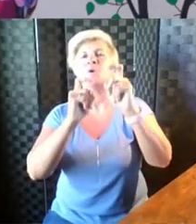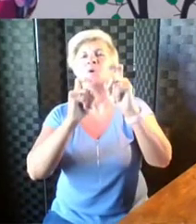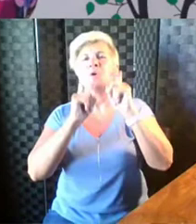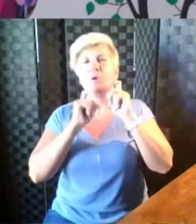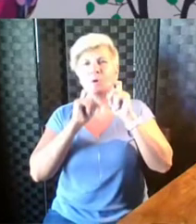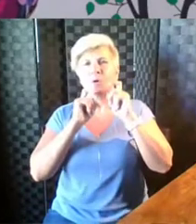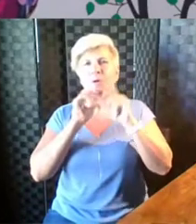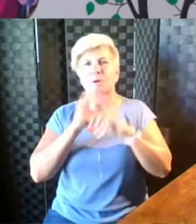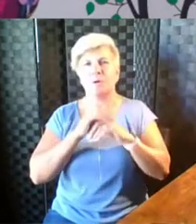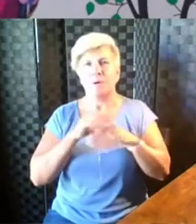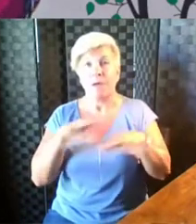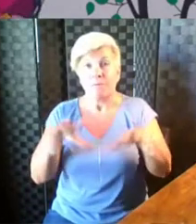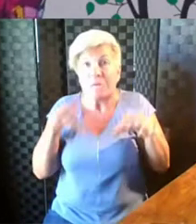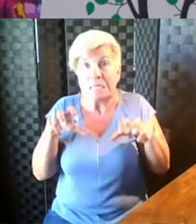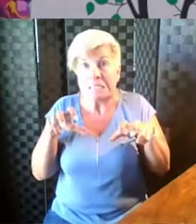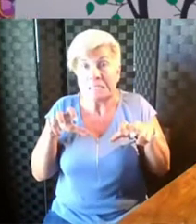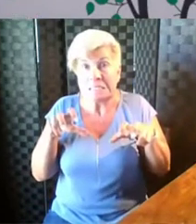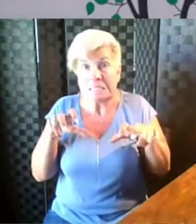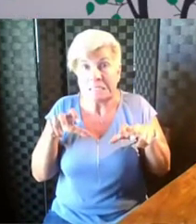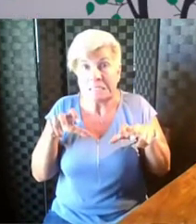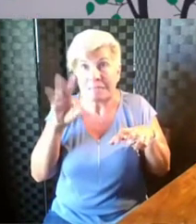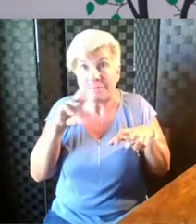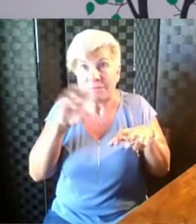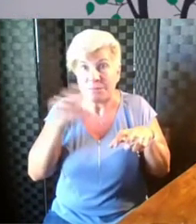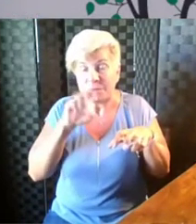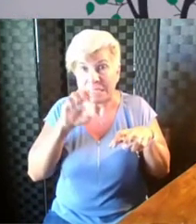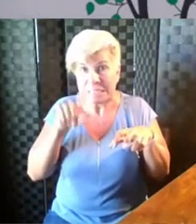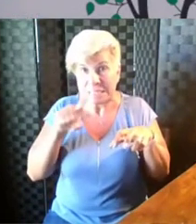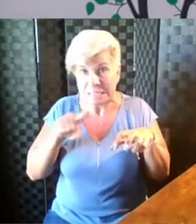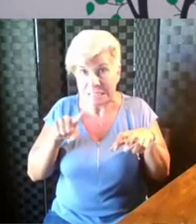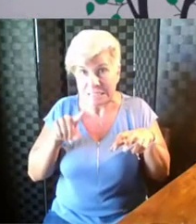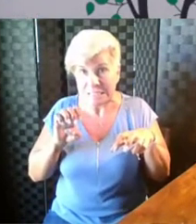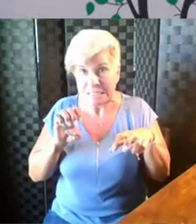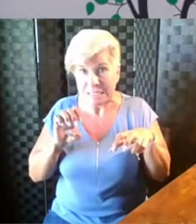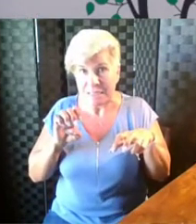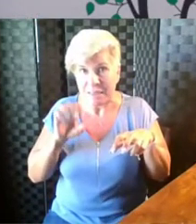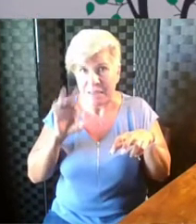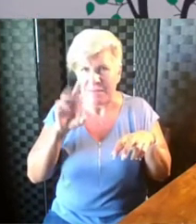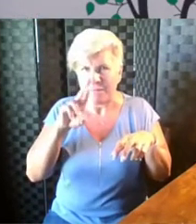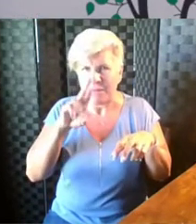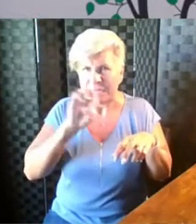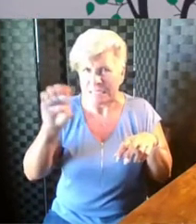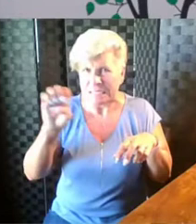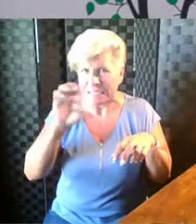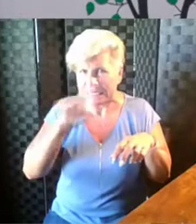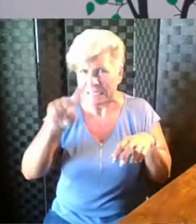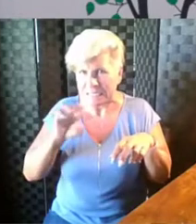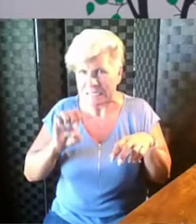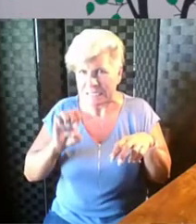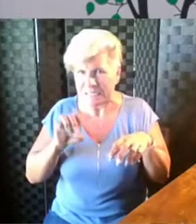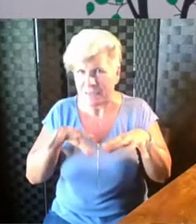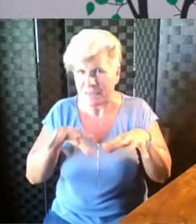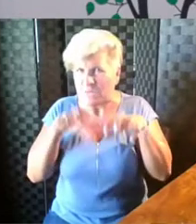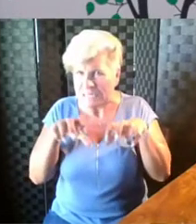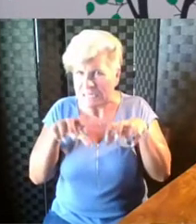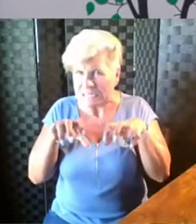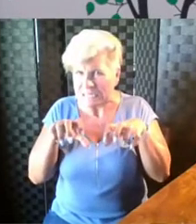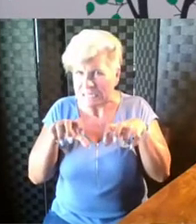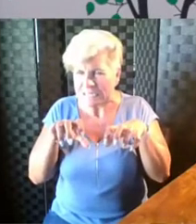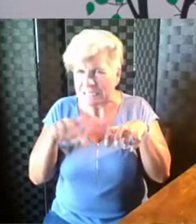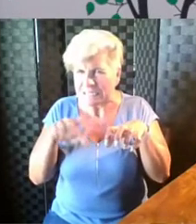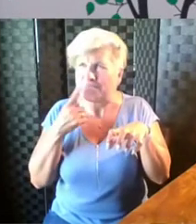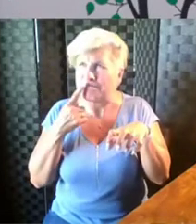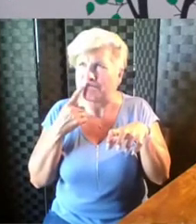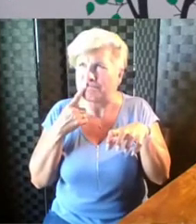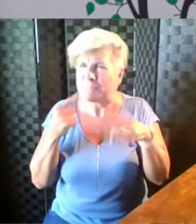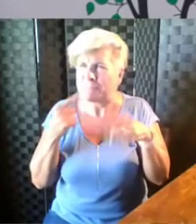Pull. Now this one's kind of a challenge. What is the antonym or the opposite of freeze?